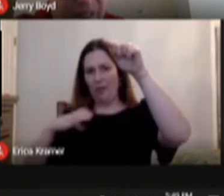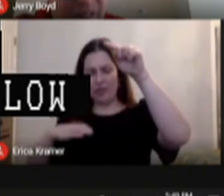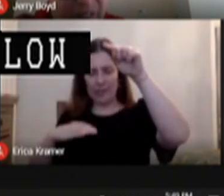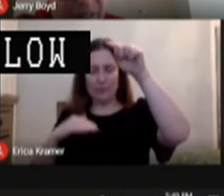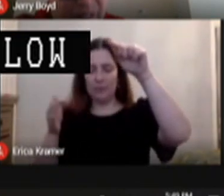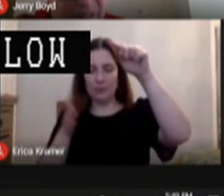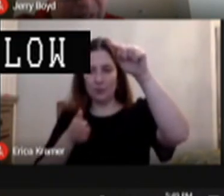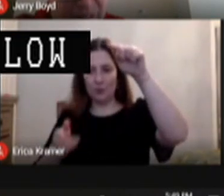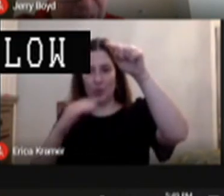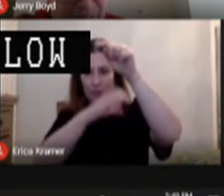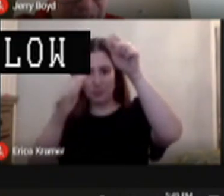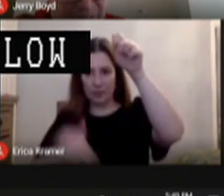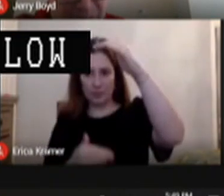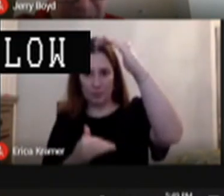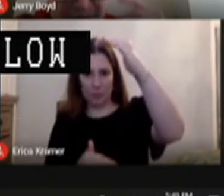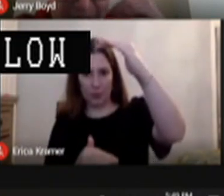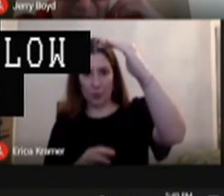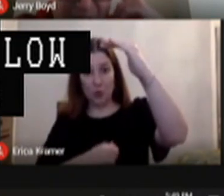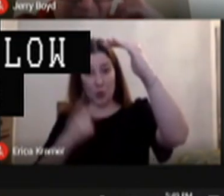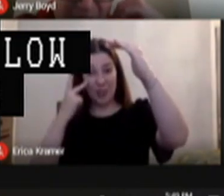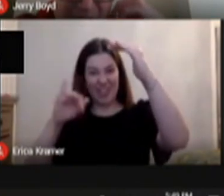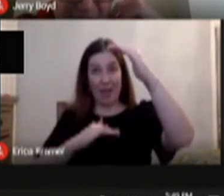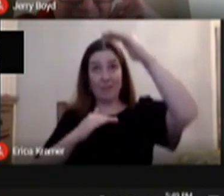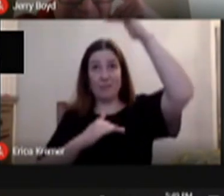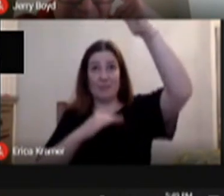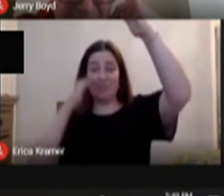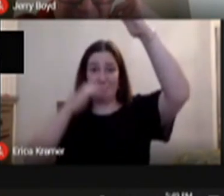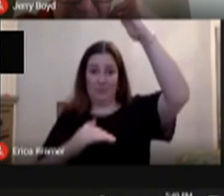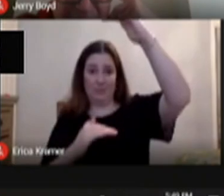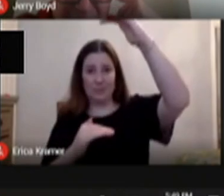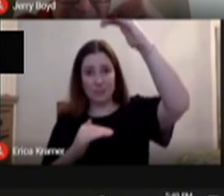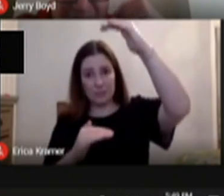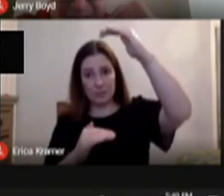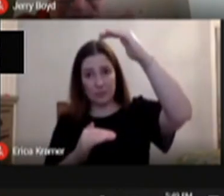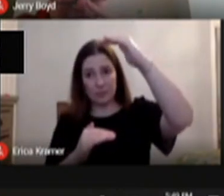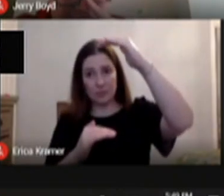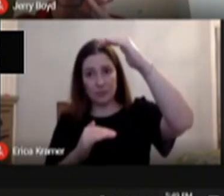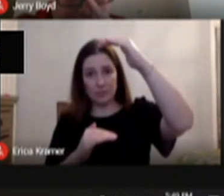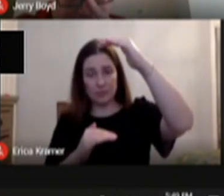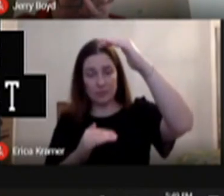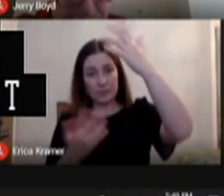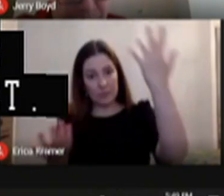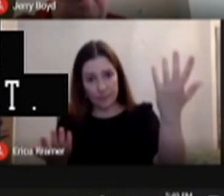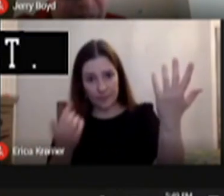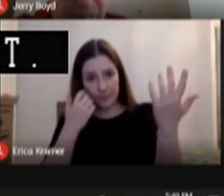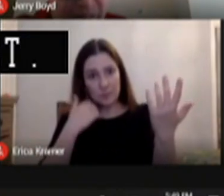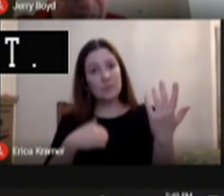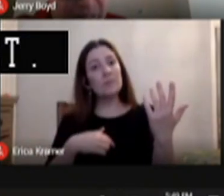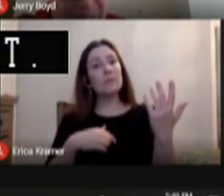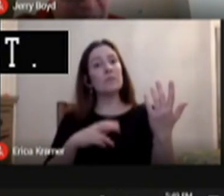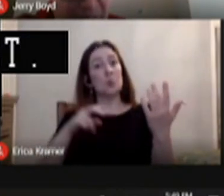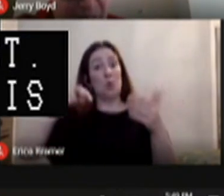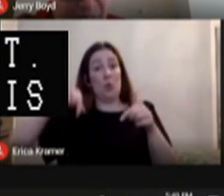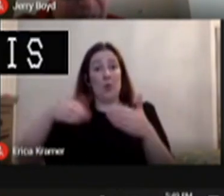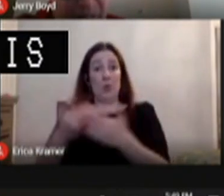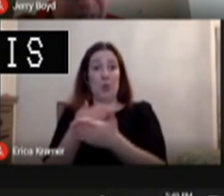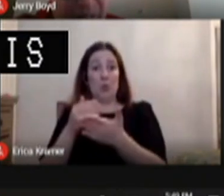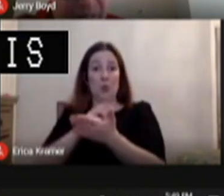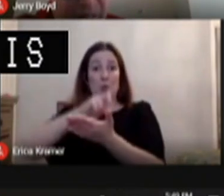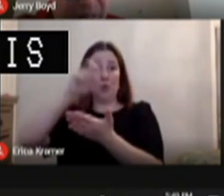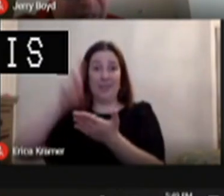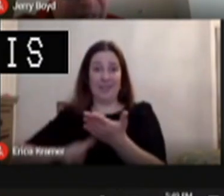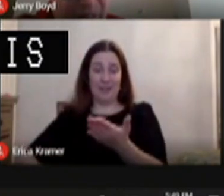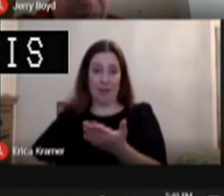grade difference between those two things. Big picture, what the design is doing is carving an accessible route, a less